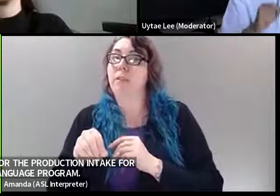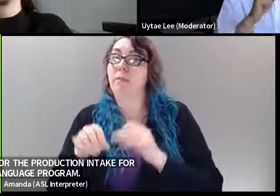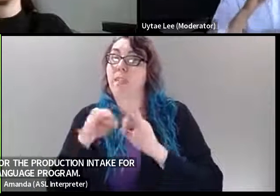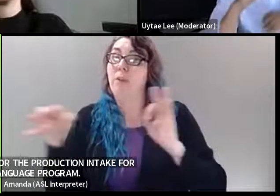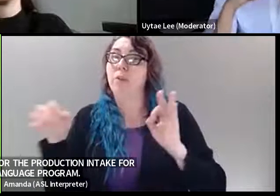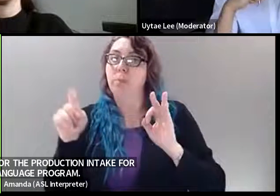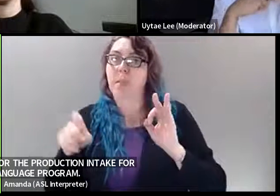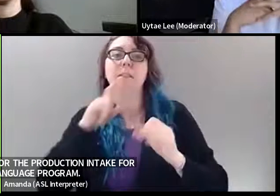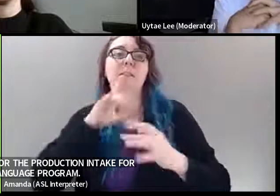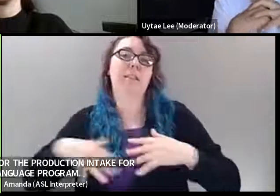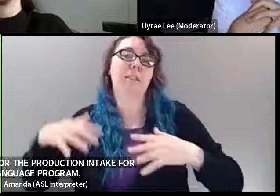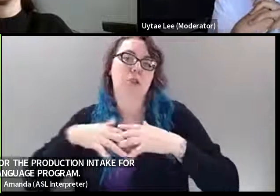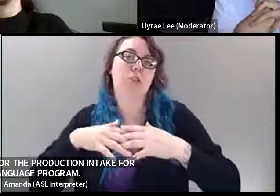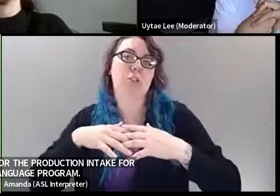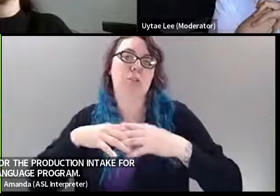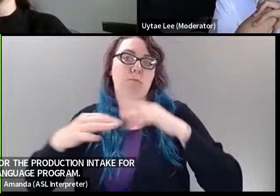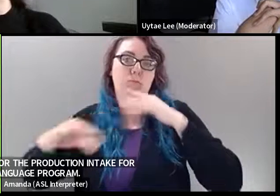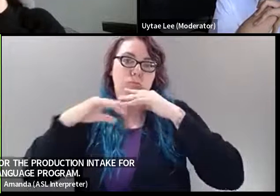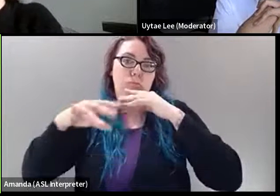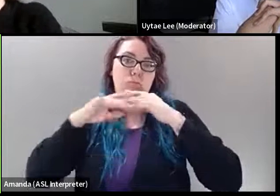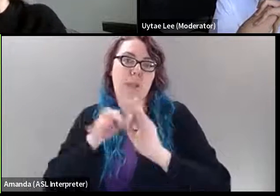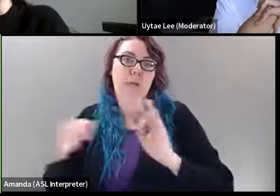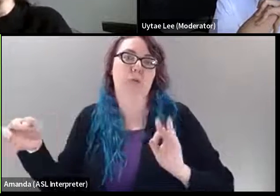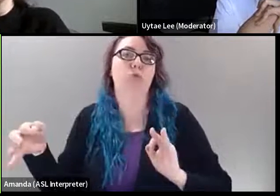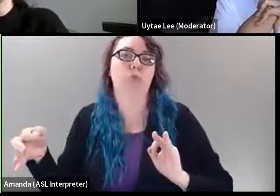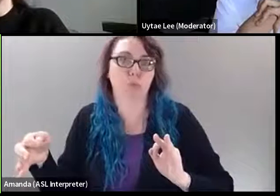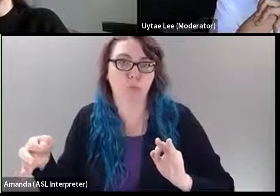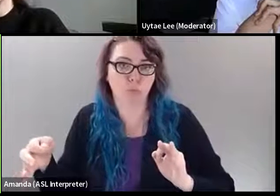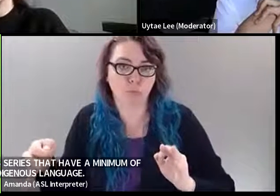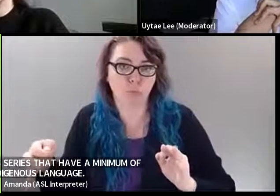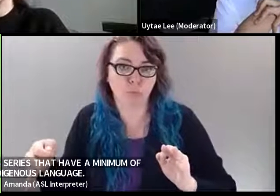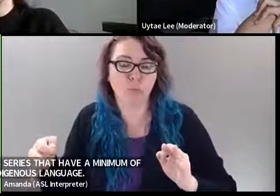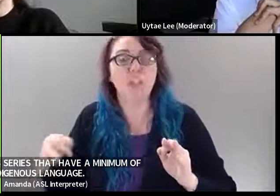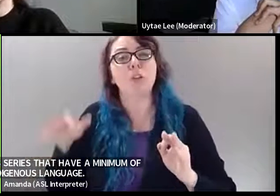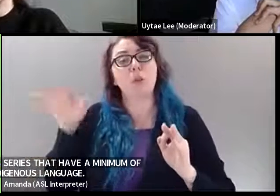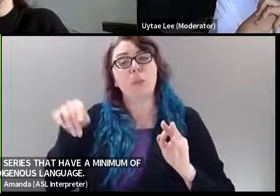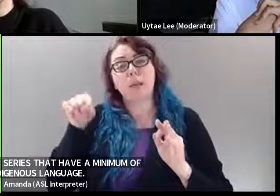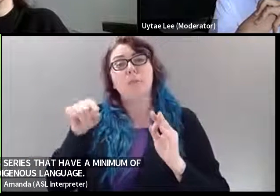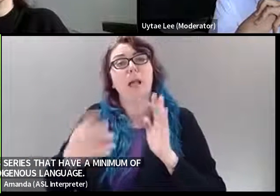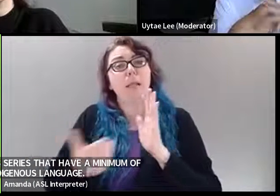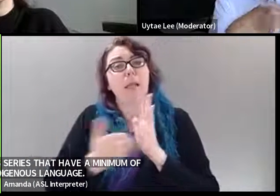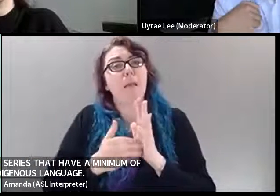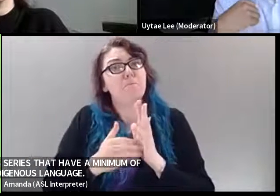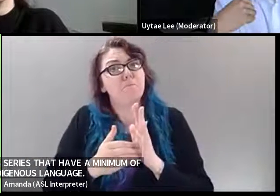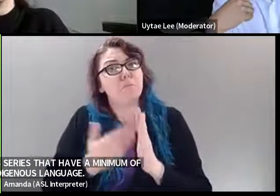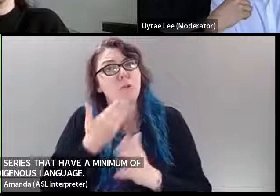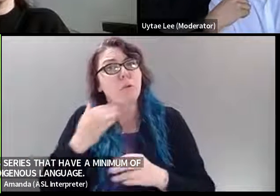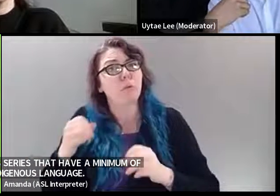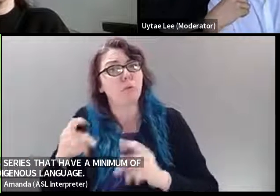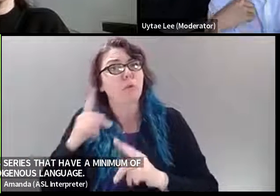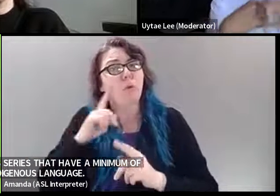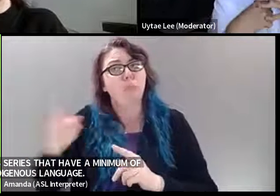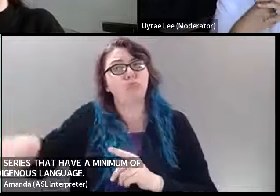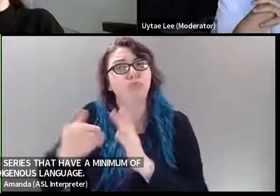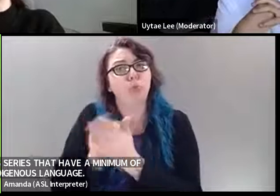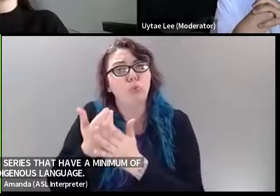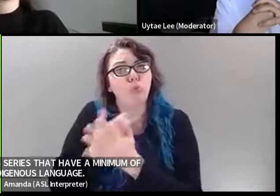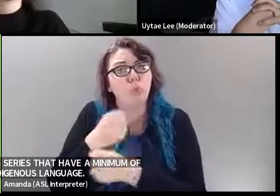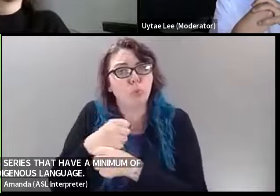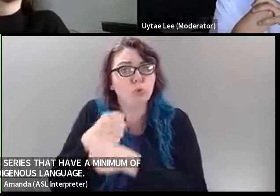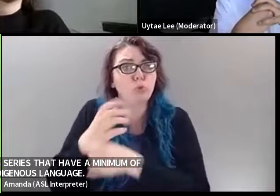And so that's, again, a really great place for newer producers, emerging producers, because those